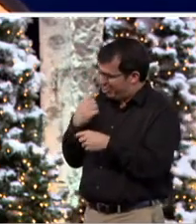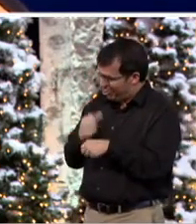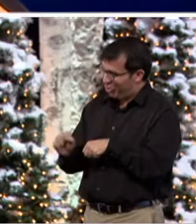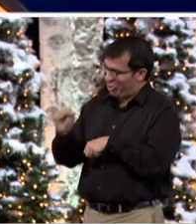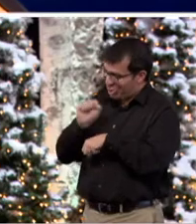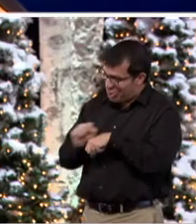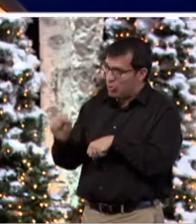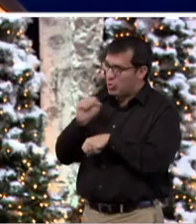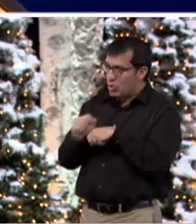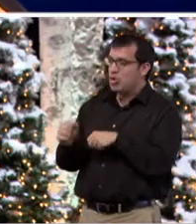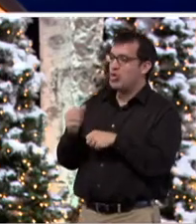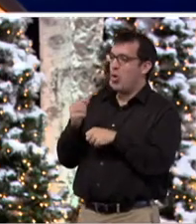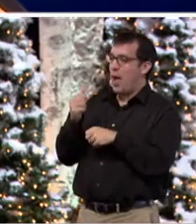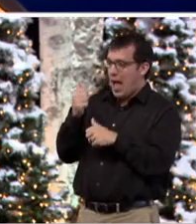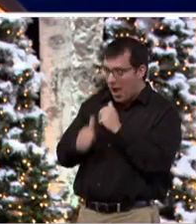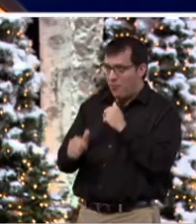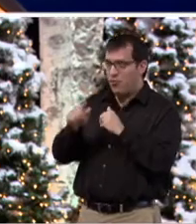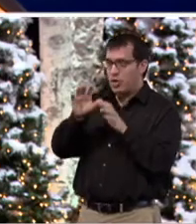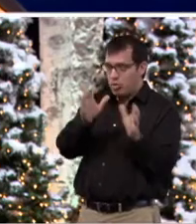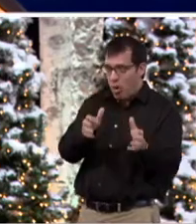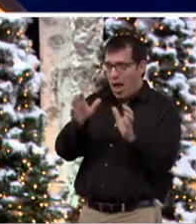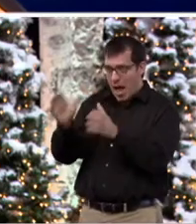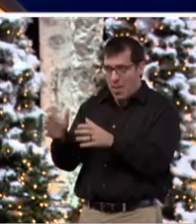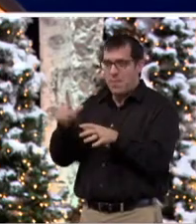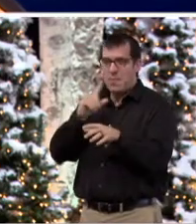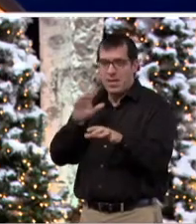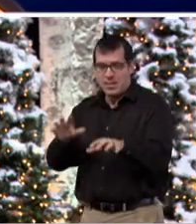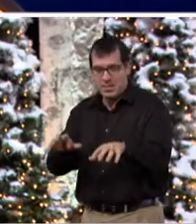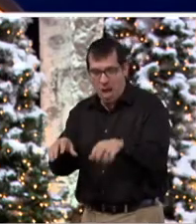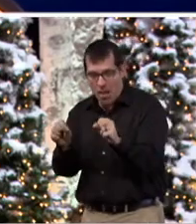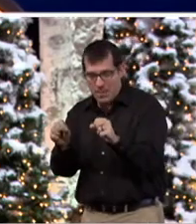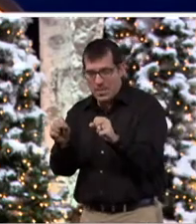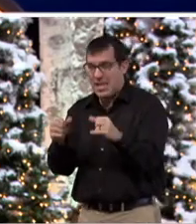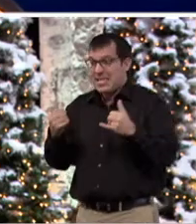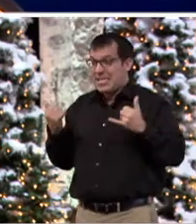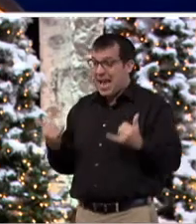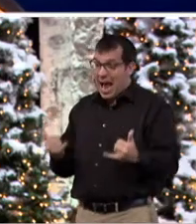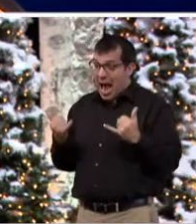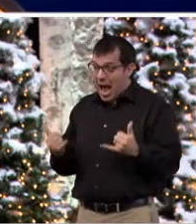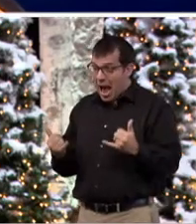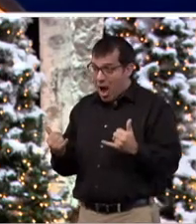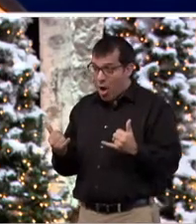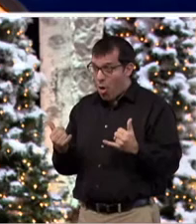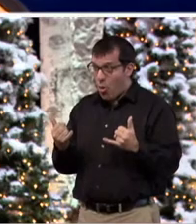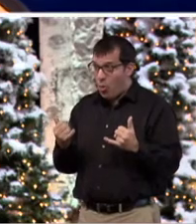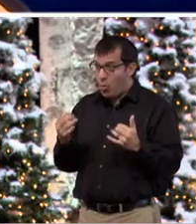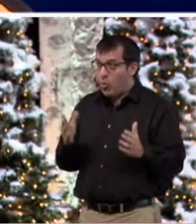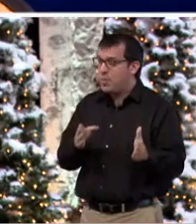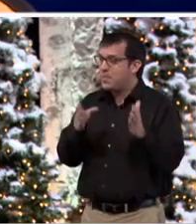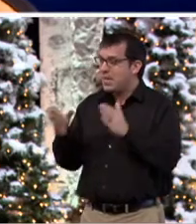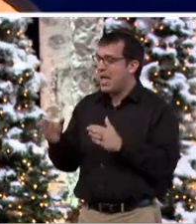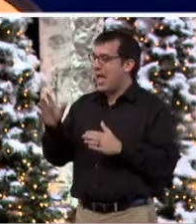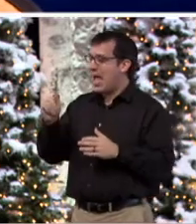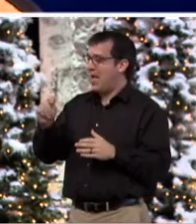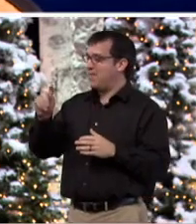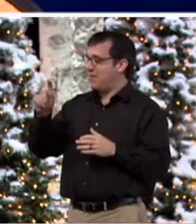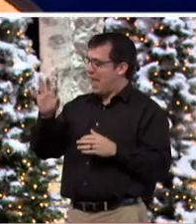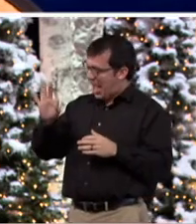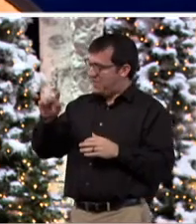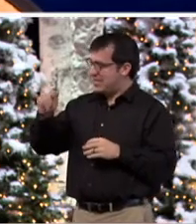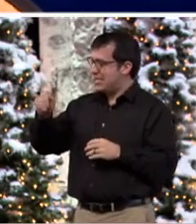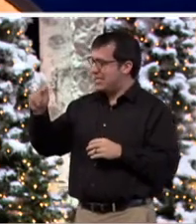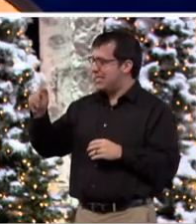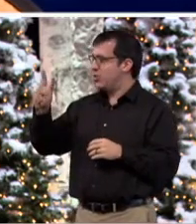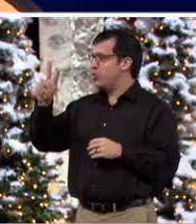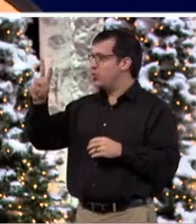got to zero so that every tribe had been adopted. Now we have to move to FTT, finishing the task